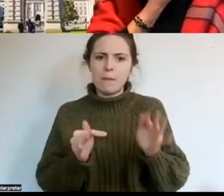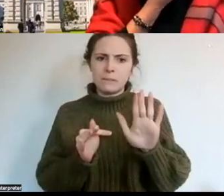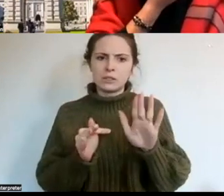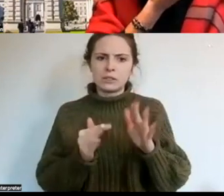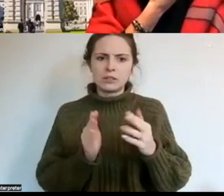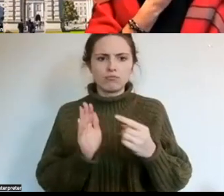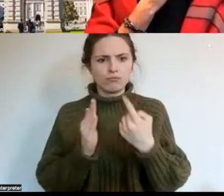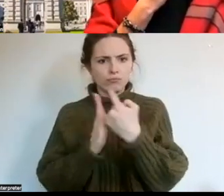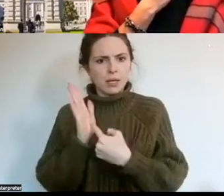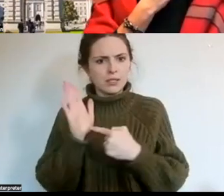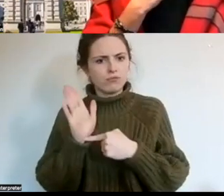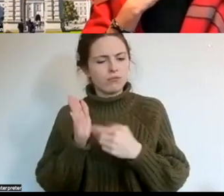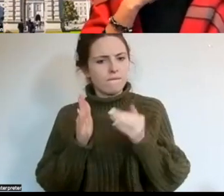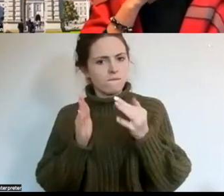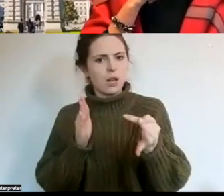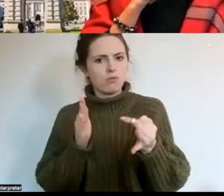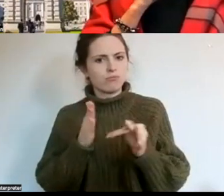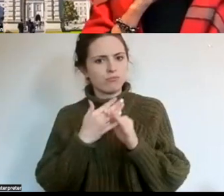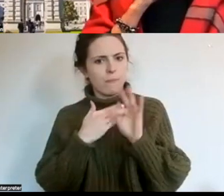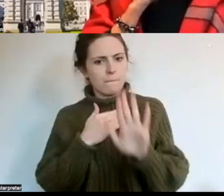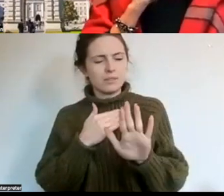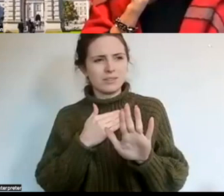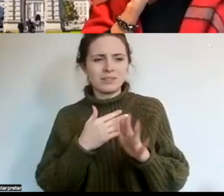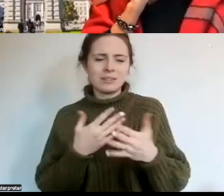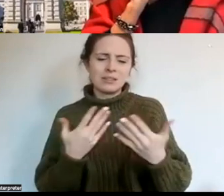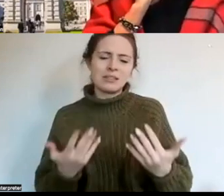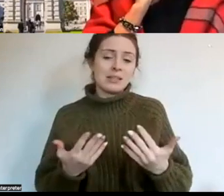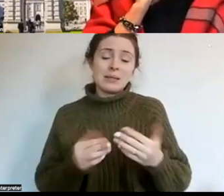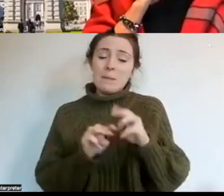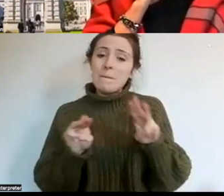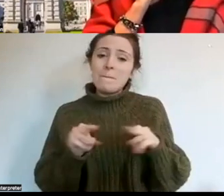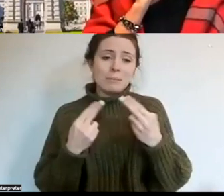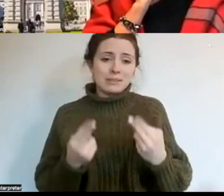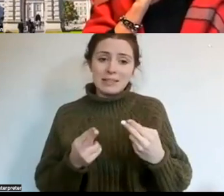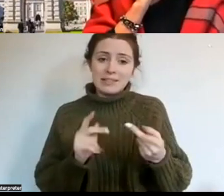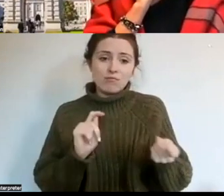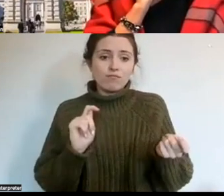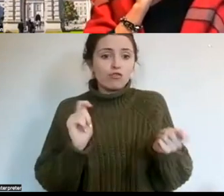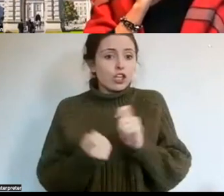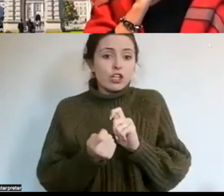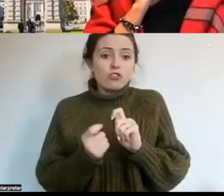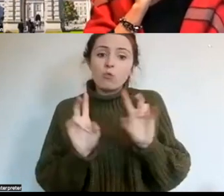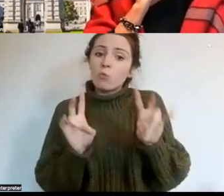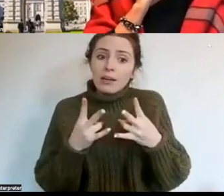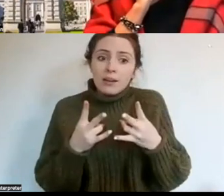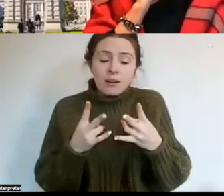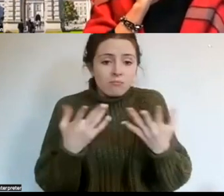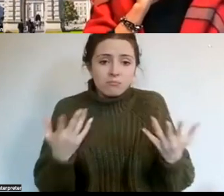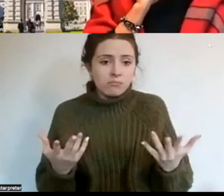and again, and that people's needs may change very dramatically and very quickly.